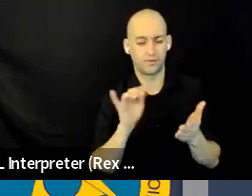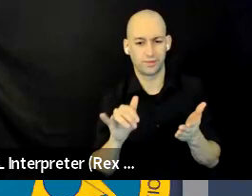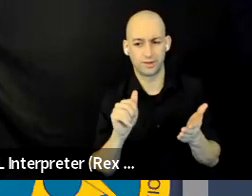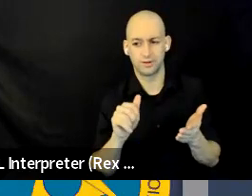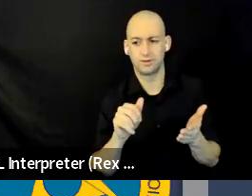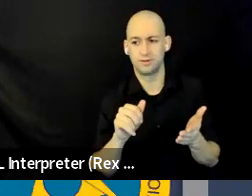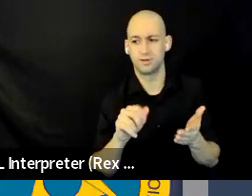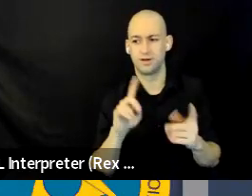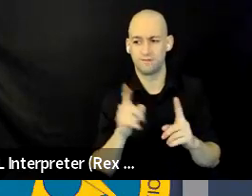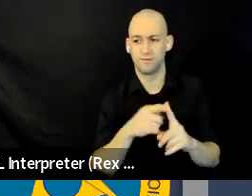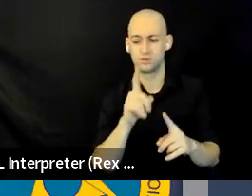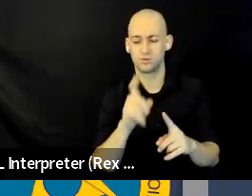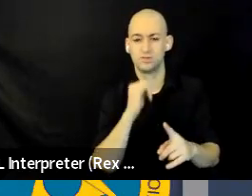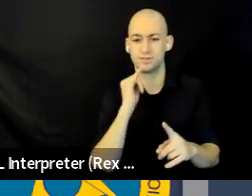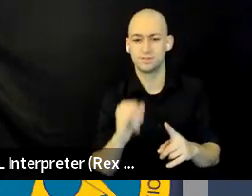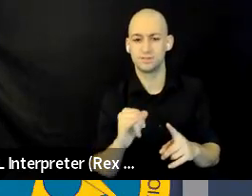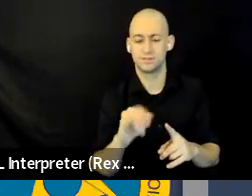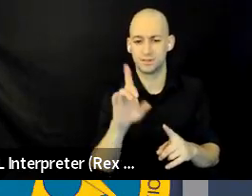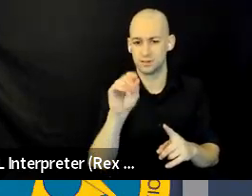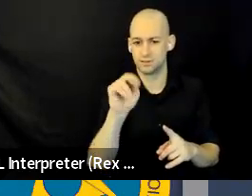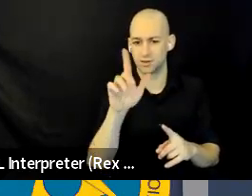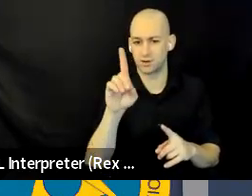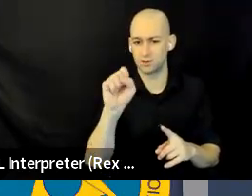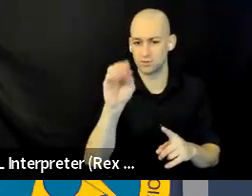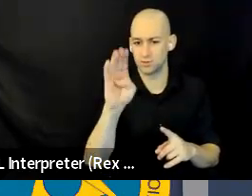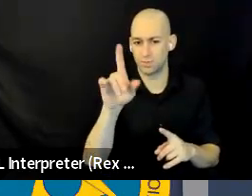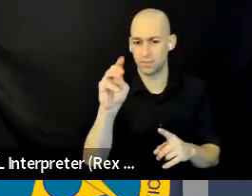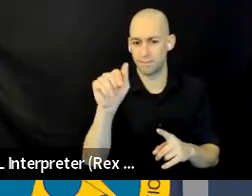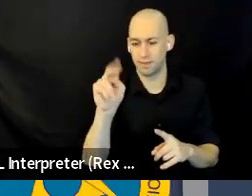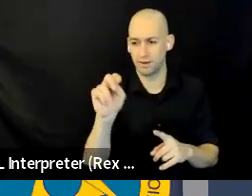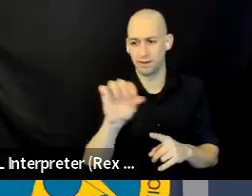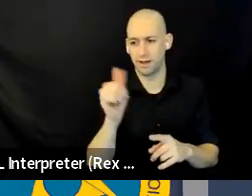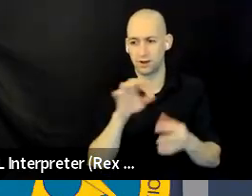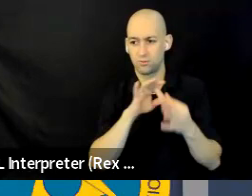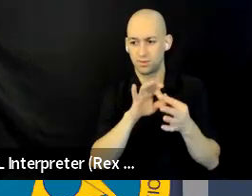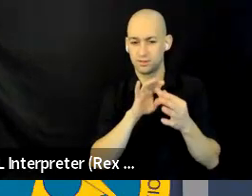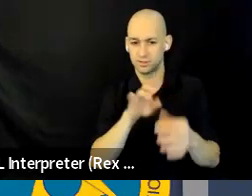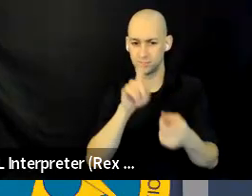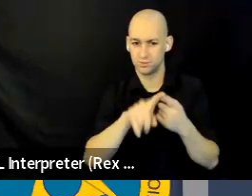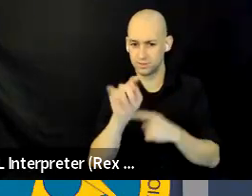Well, I guess my first question is Donald Sobelman any relation, Tim?